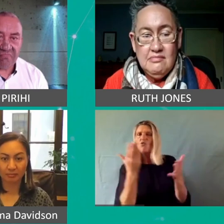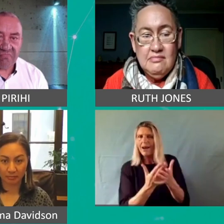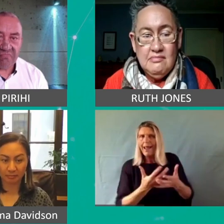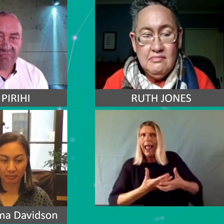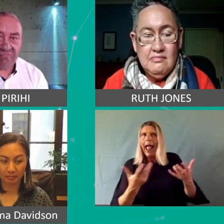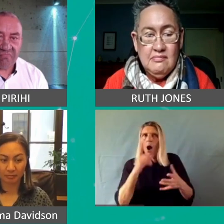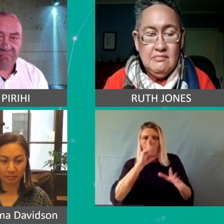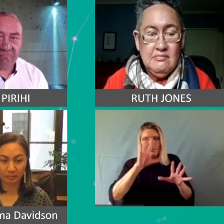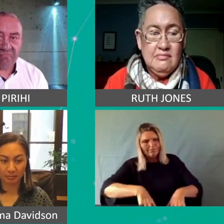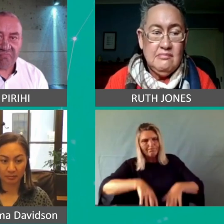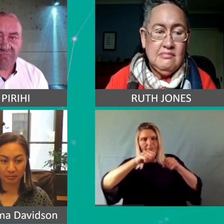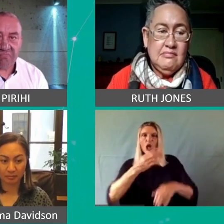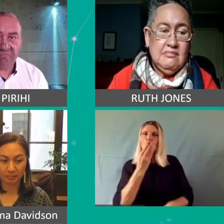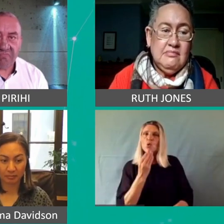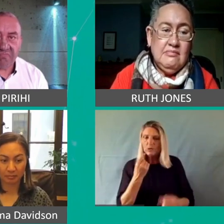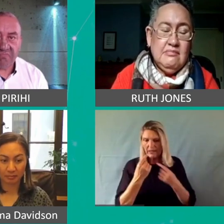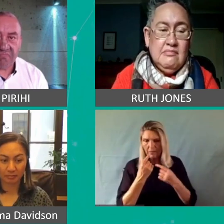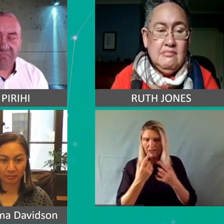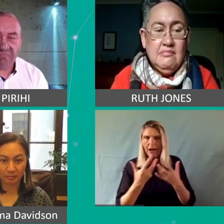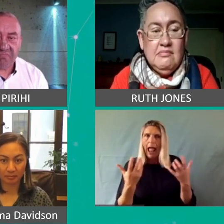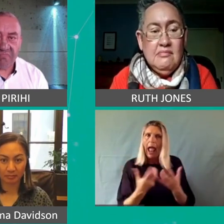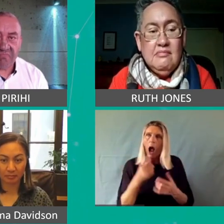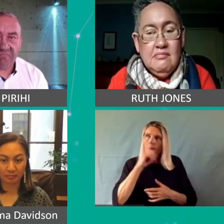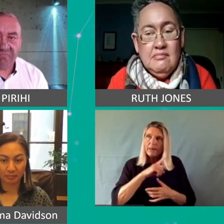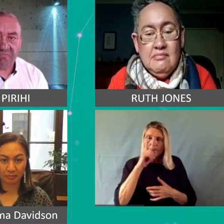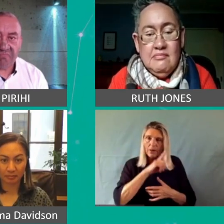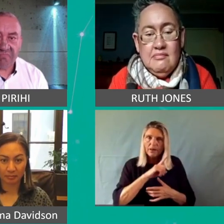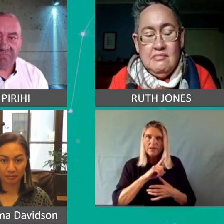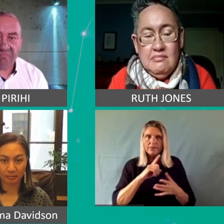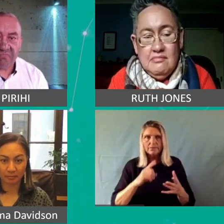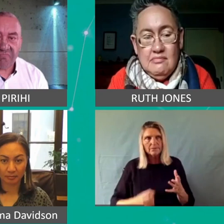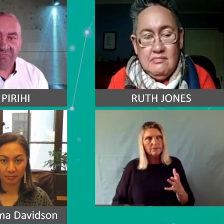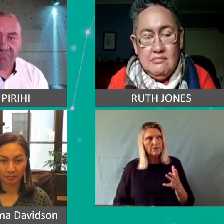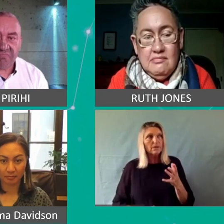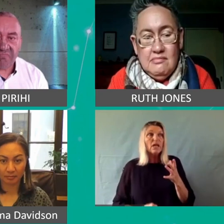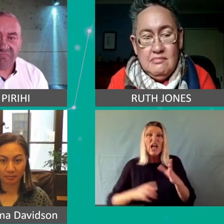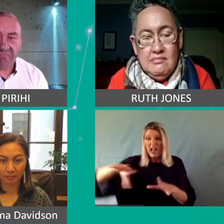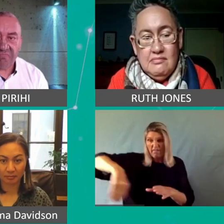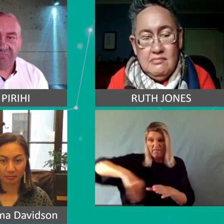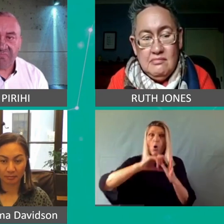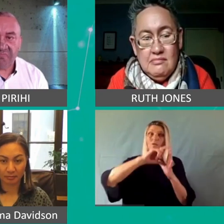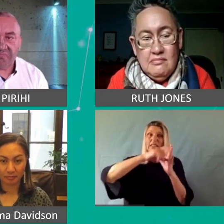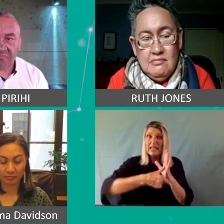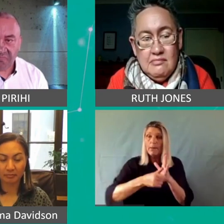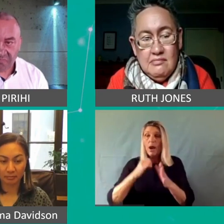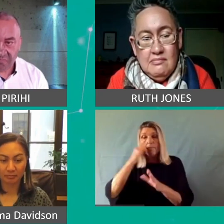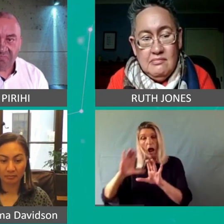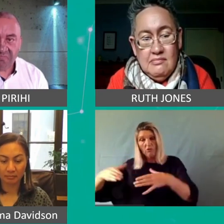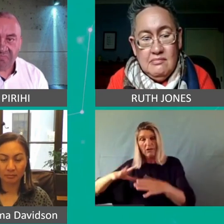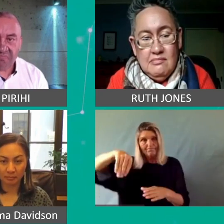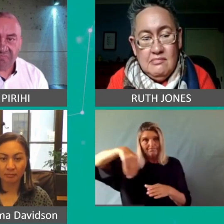how people speak to them, and how people involve disabled people and Tangata Whaikaha Māori